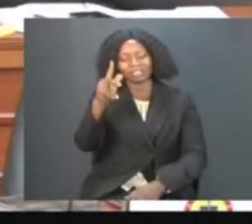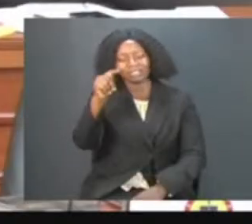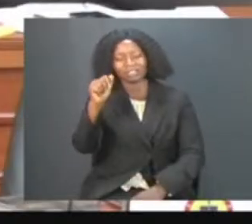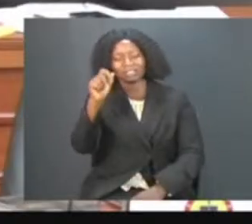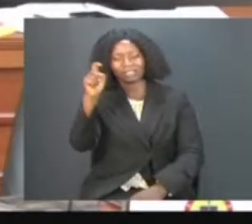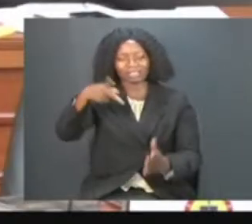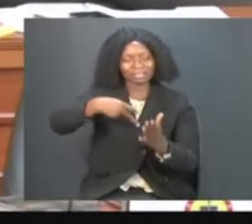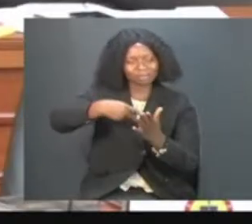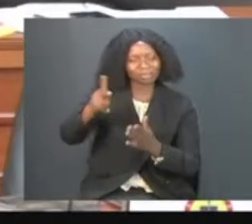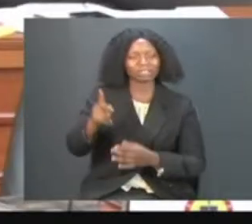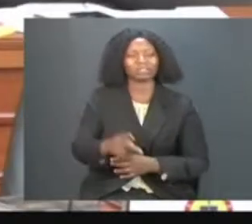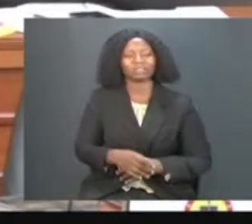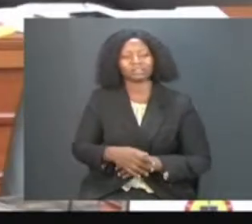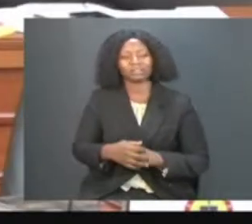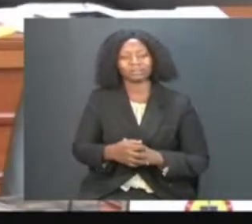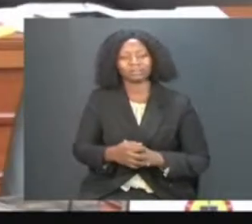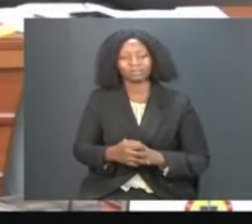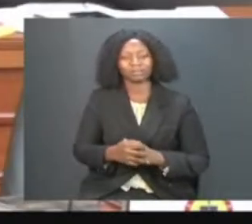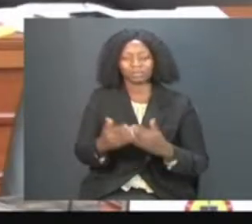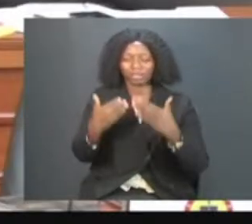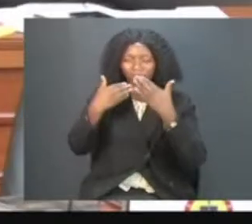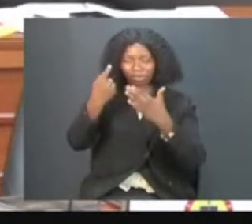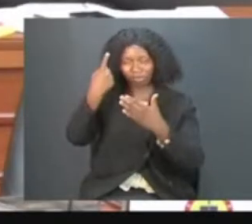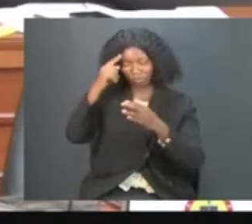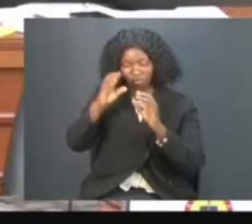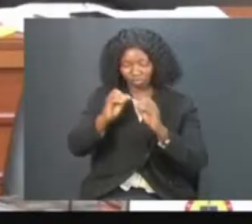it. Mr. Speaker, I thank you for the opportunity.